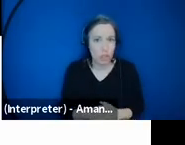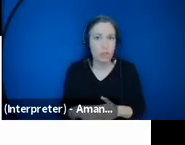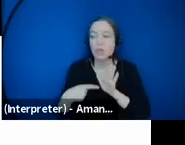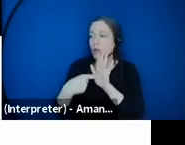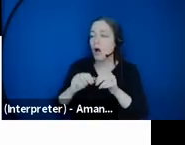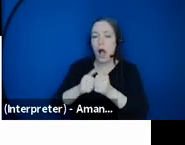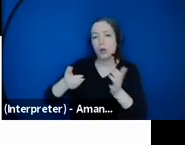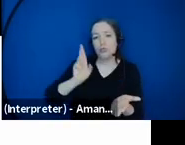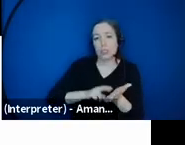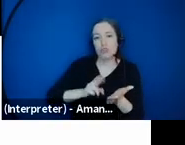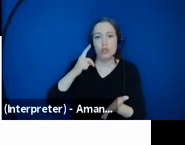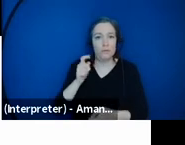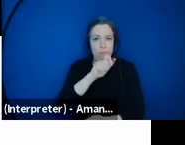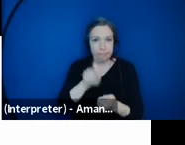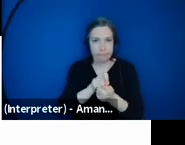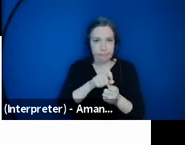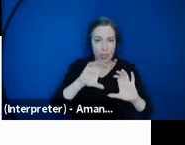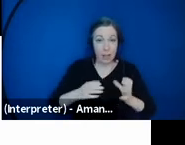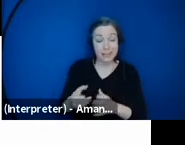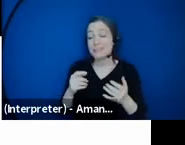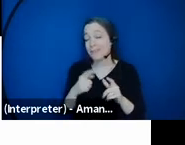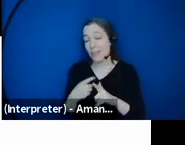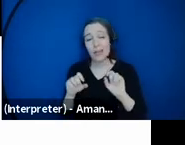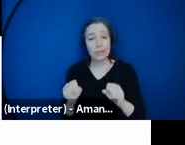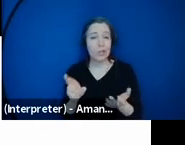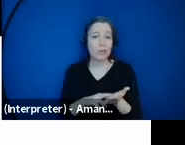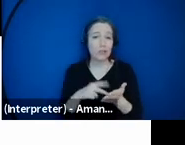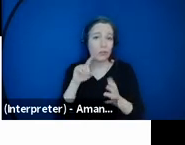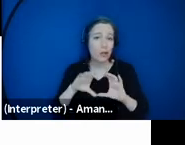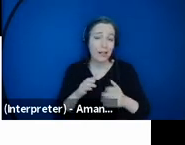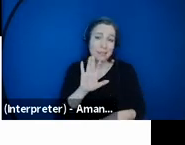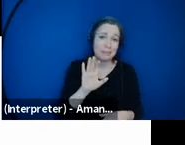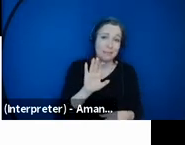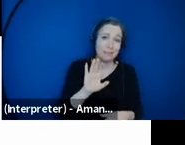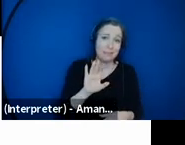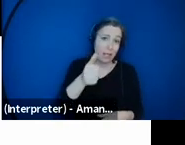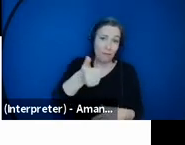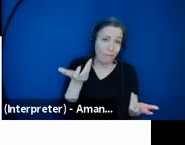register for those classes. And then you're able to register for classes on your own after that.